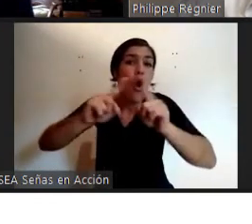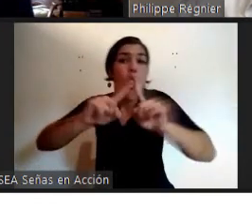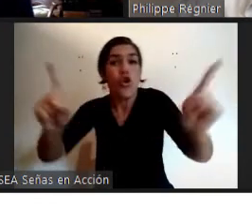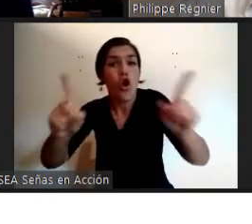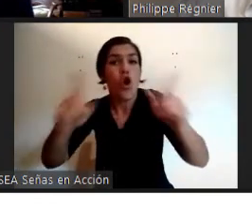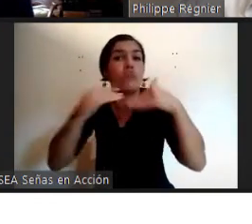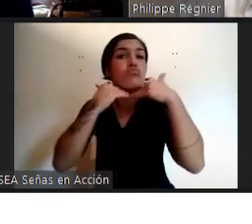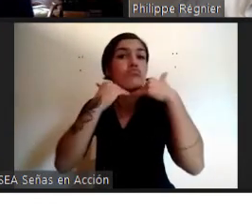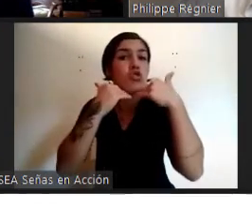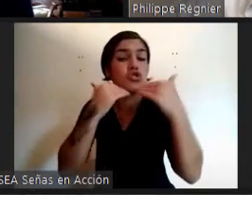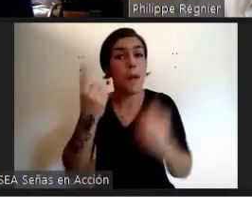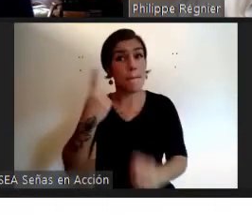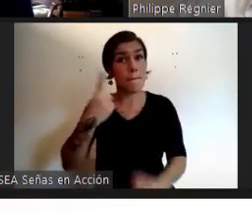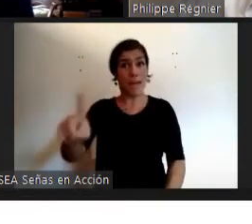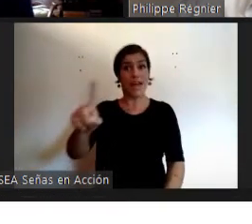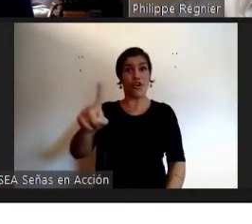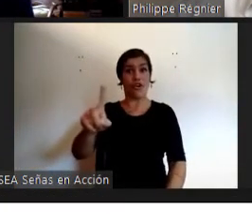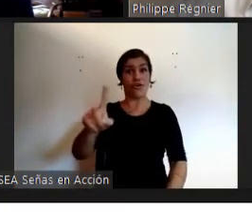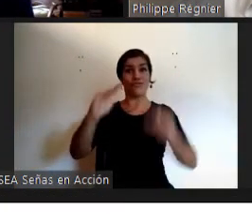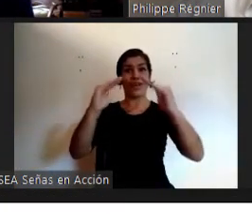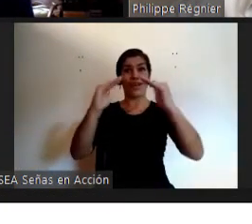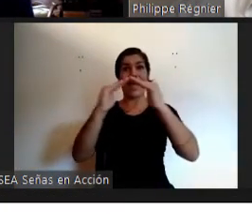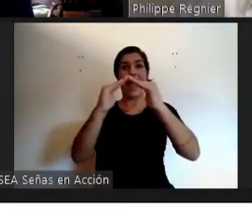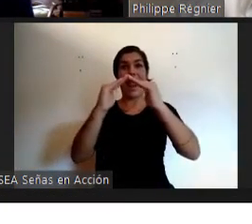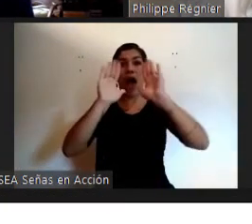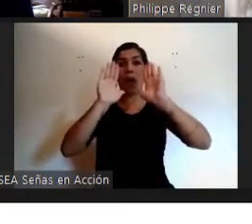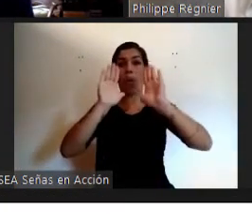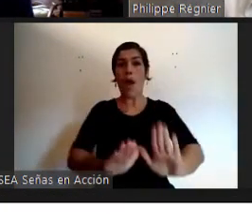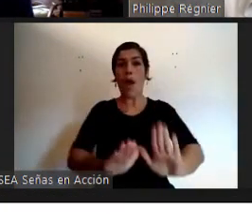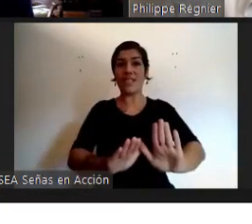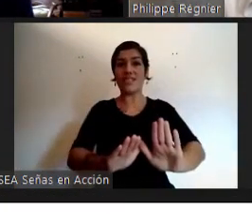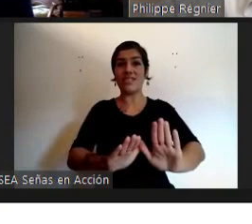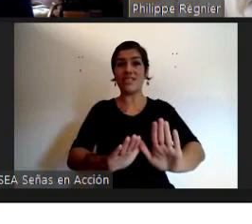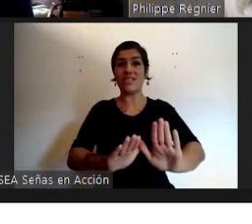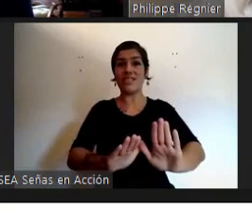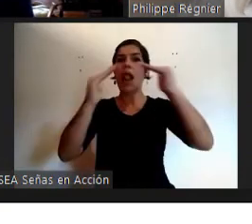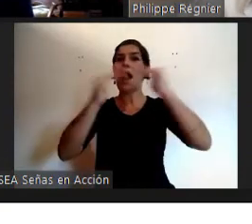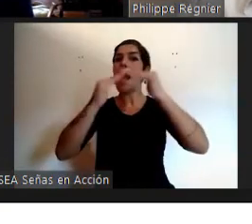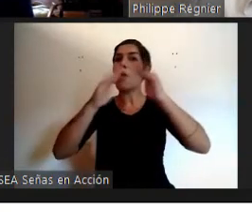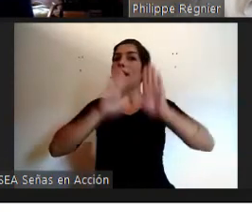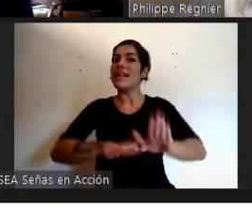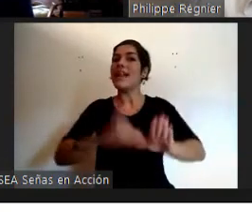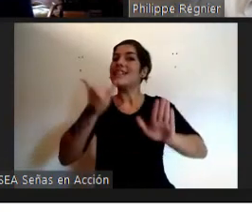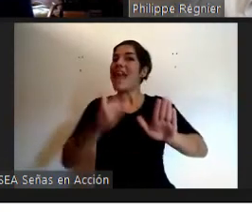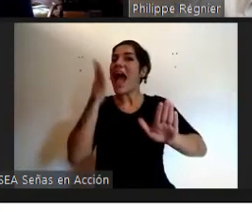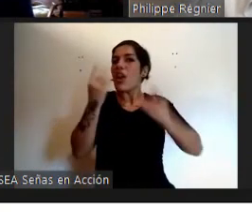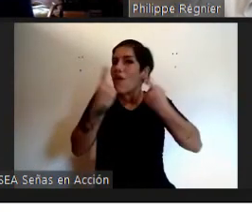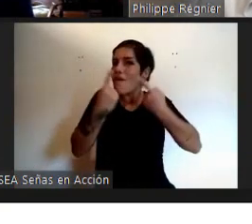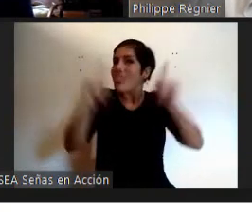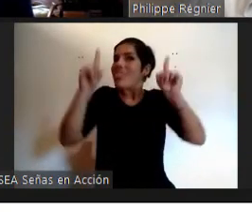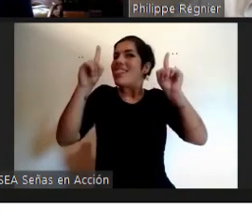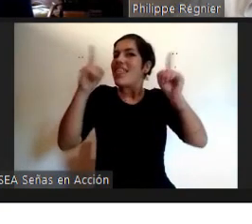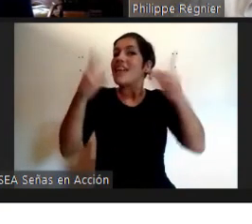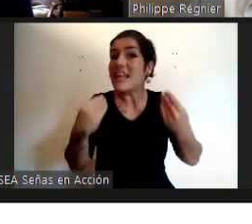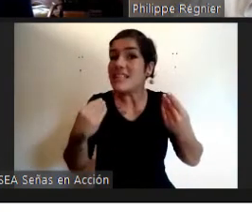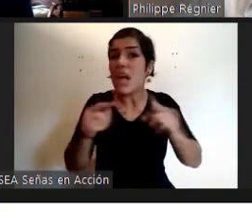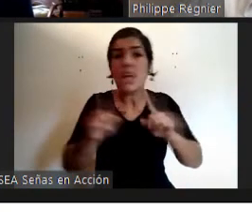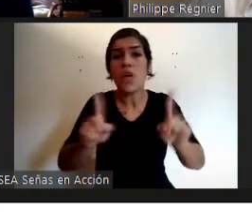hasn't been passive at all in connection to the struggle, conflicts, demonstrations,